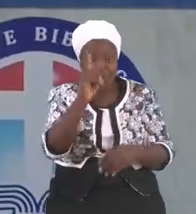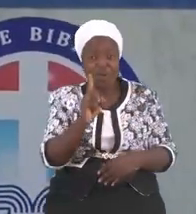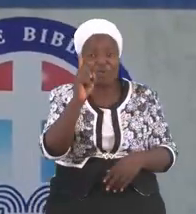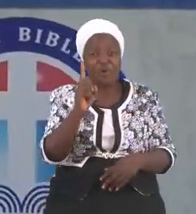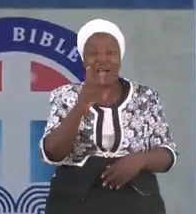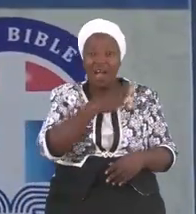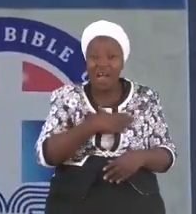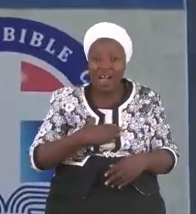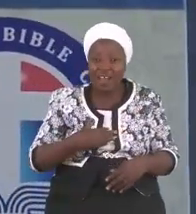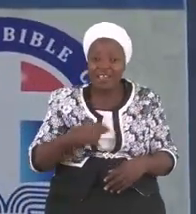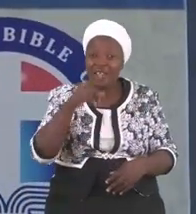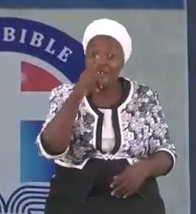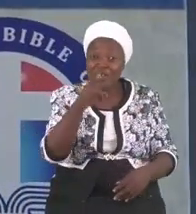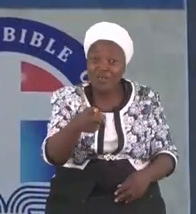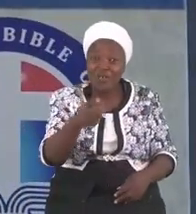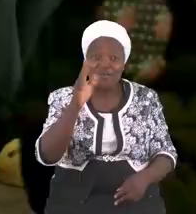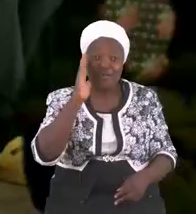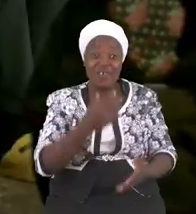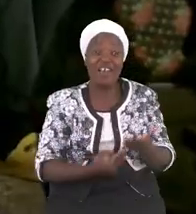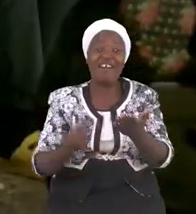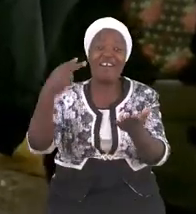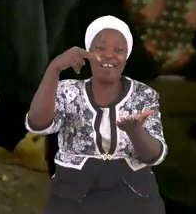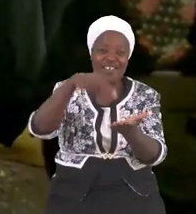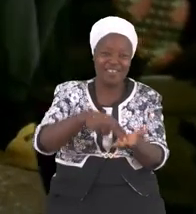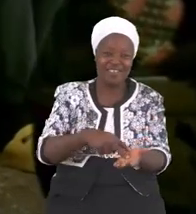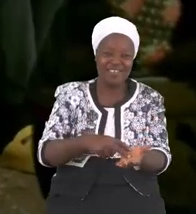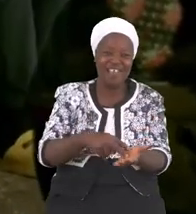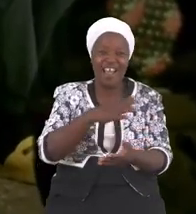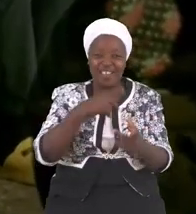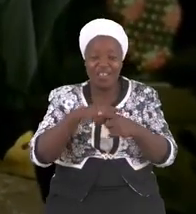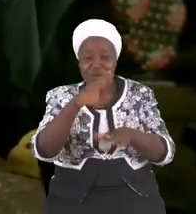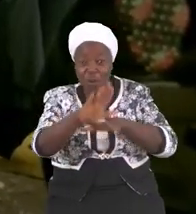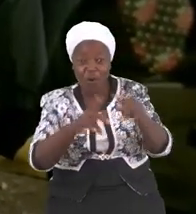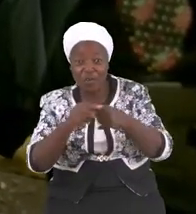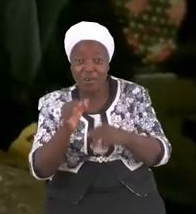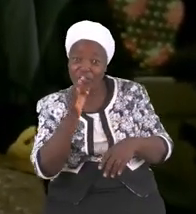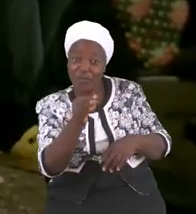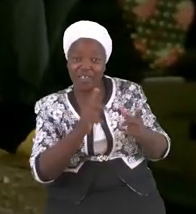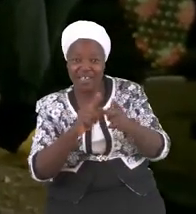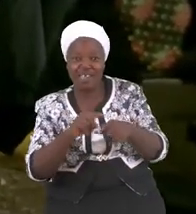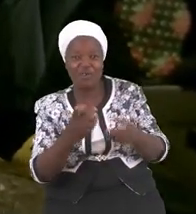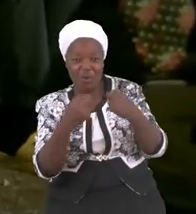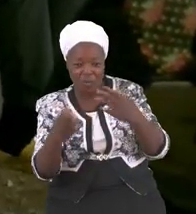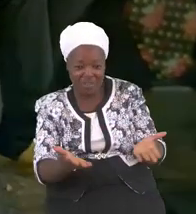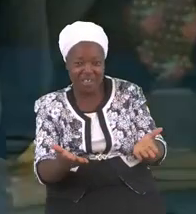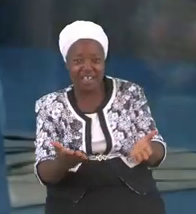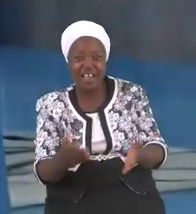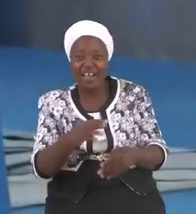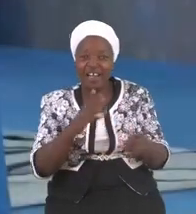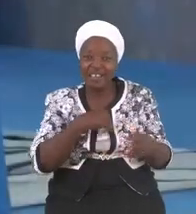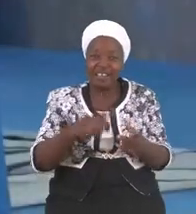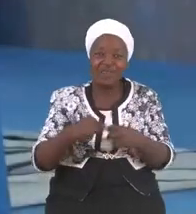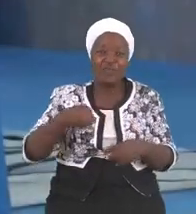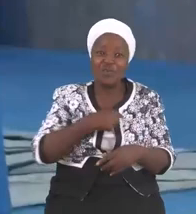and you will arise. Then you'll walk to the front and you'll come over here where we'll hear